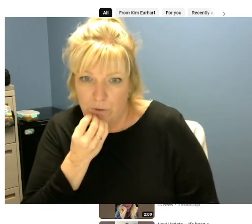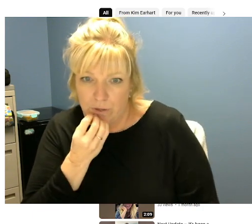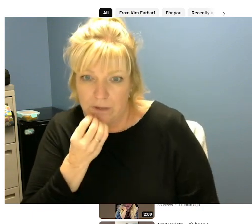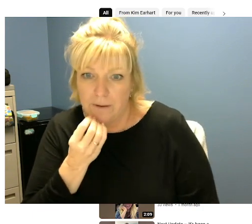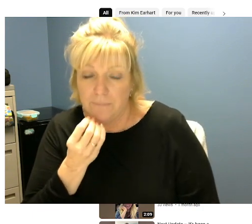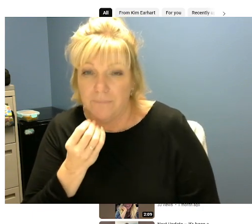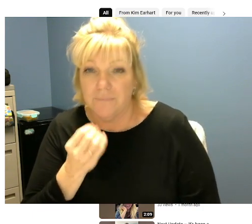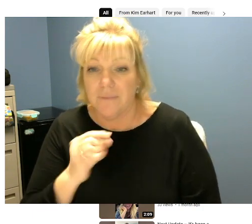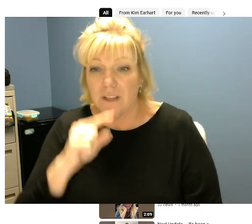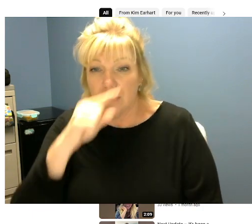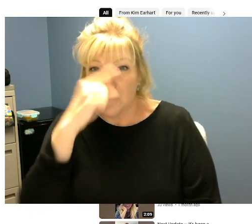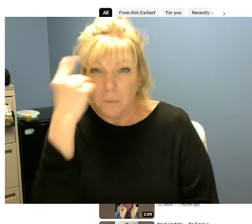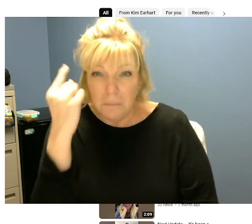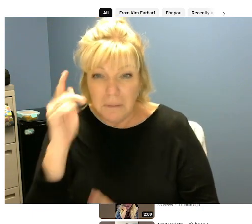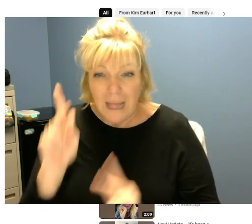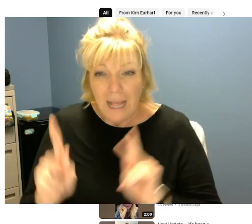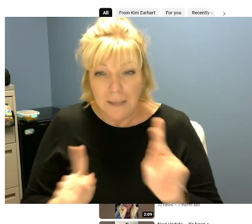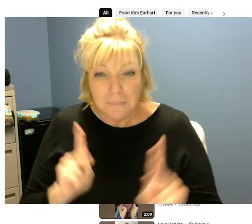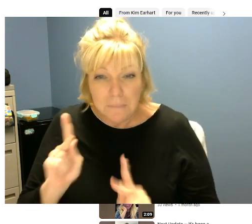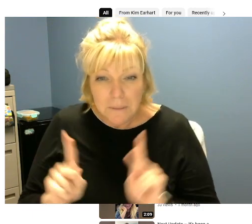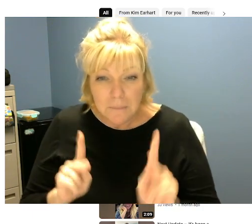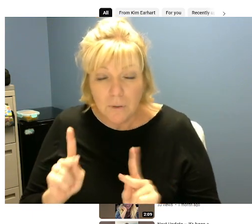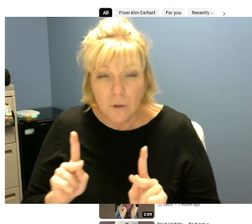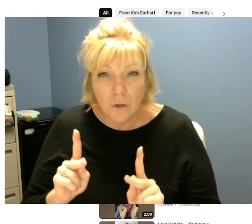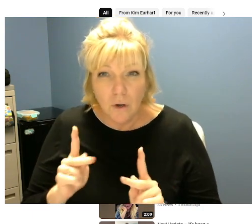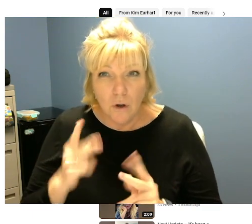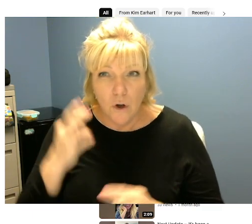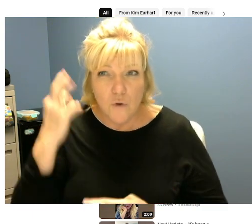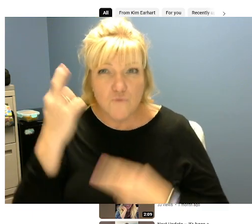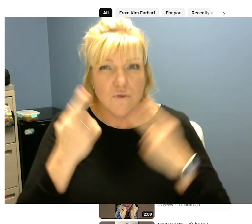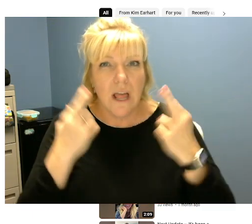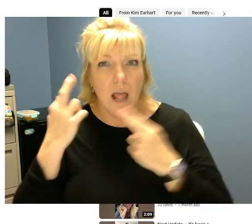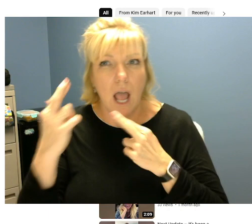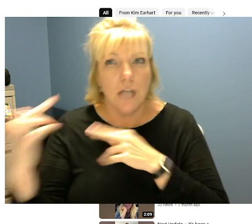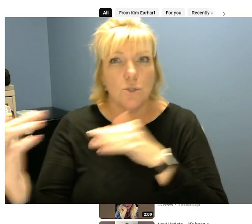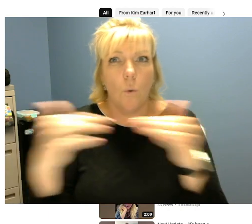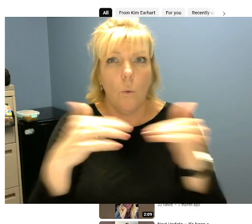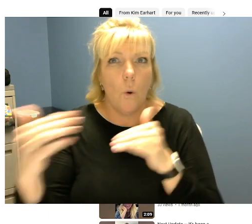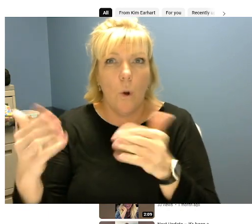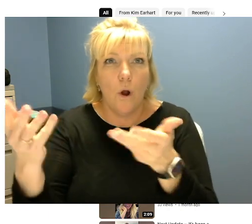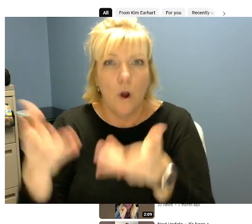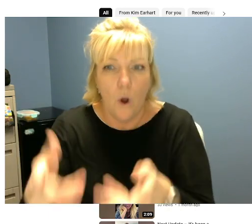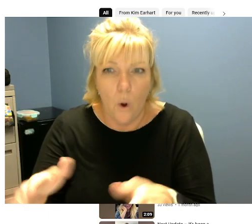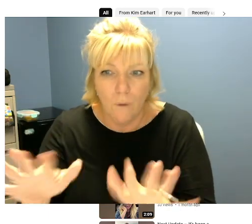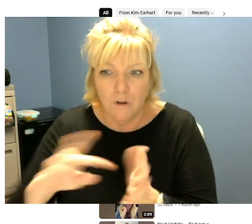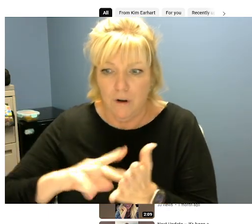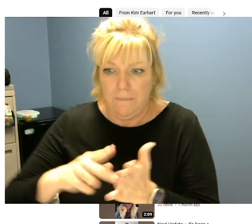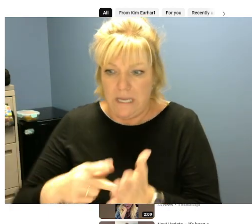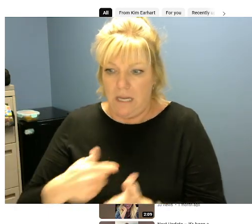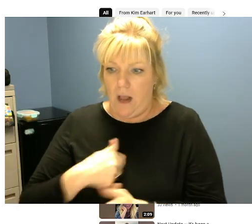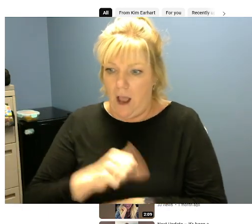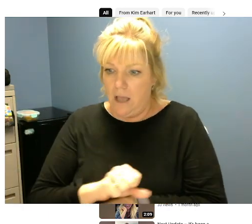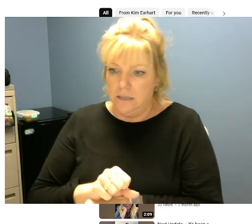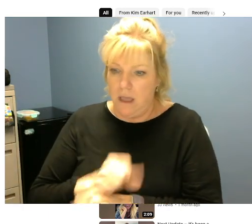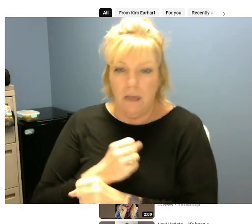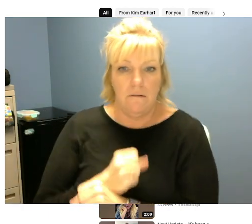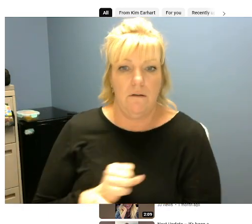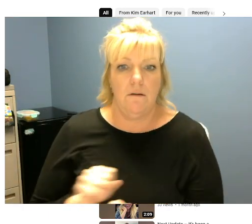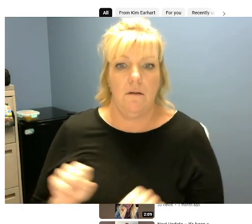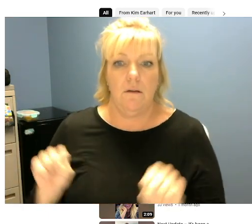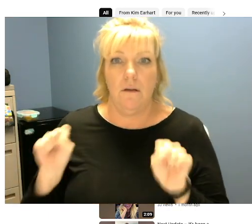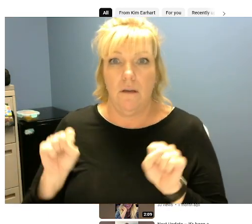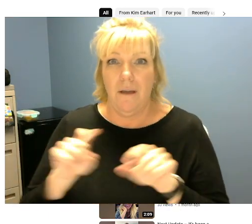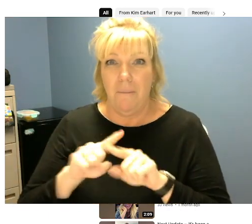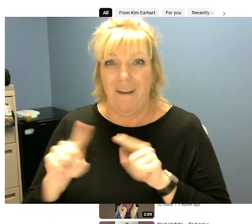people of color will be resisting. They'll realize this war means the end of slavery, but those 4 years are going to be pretty brutal